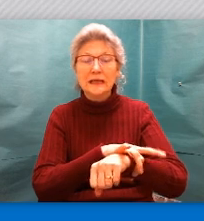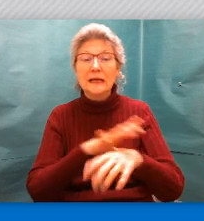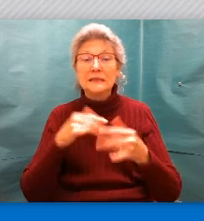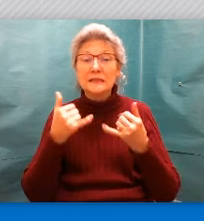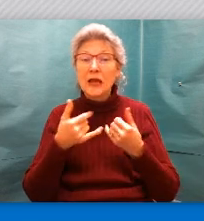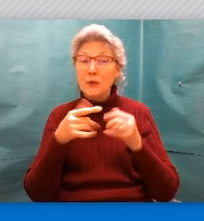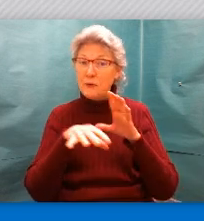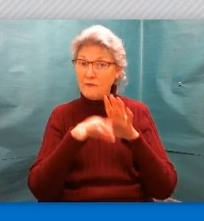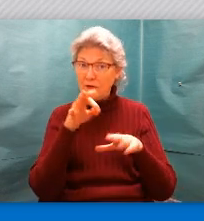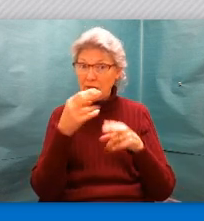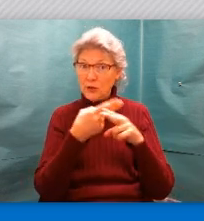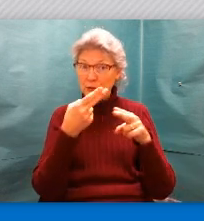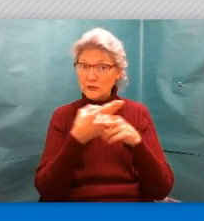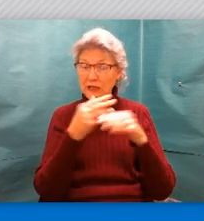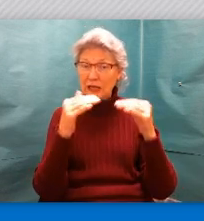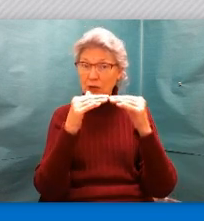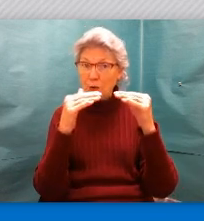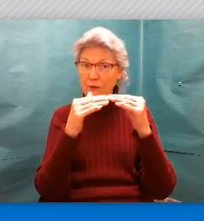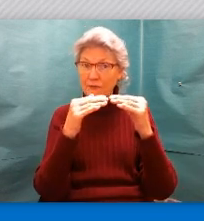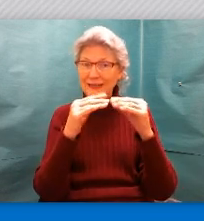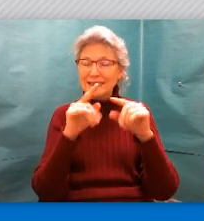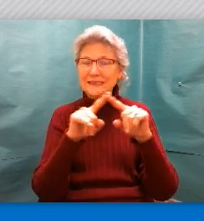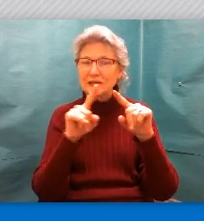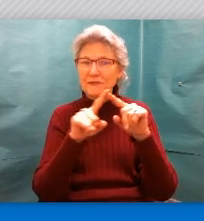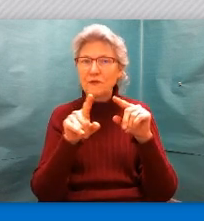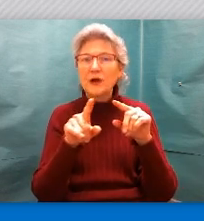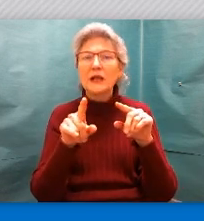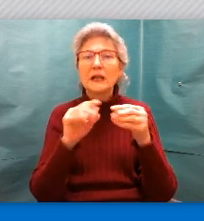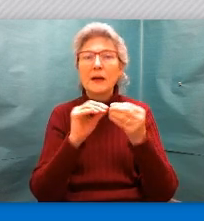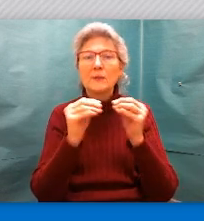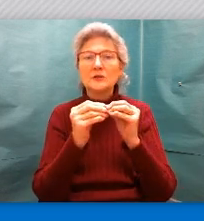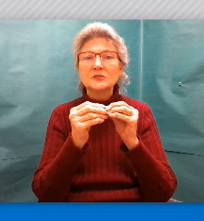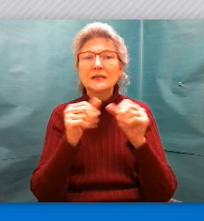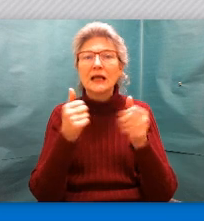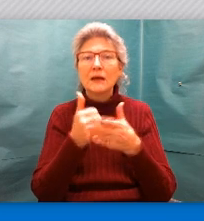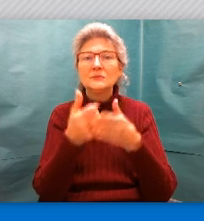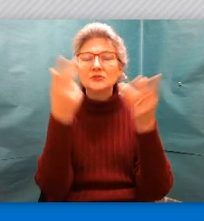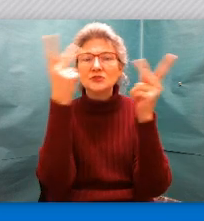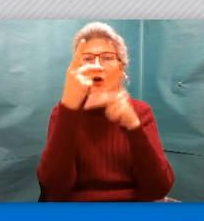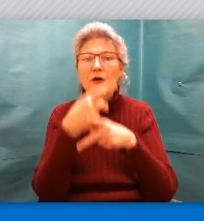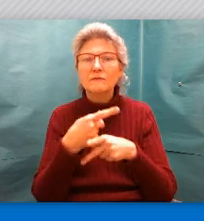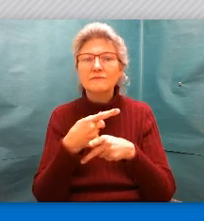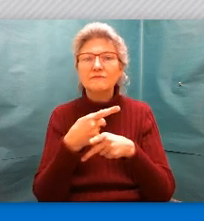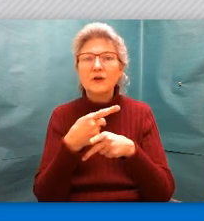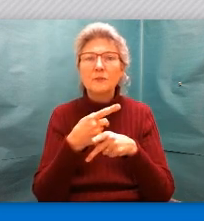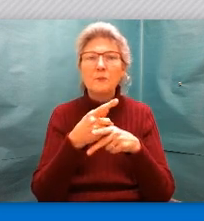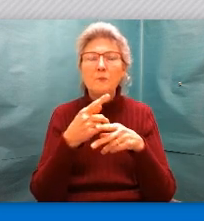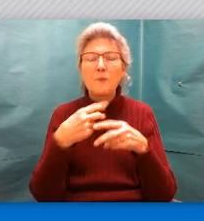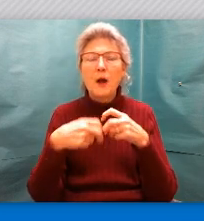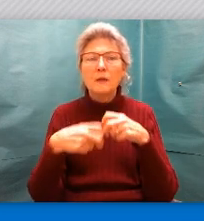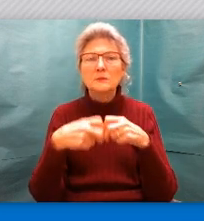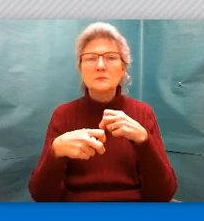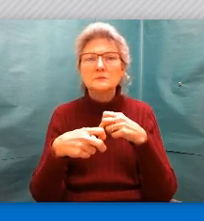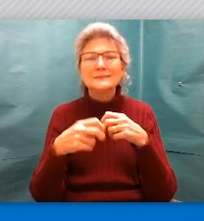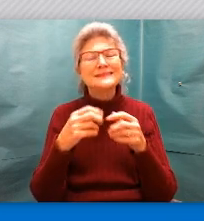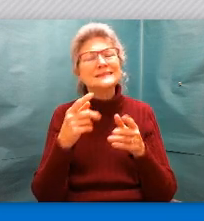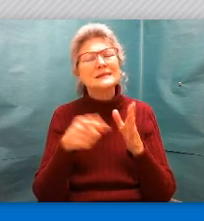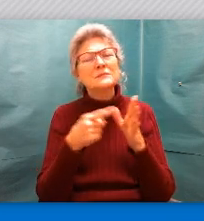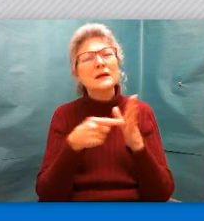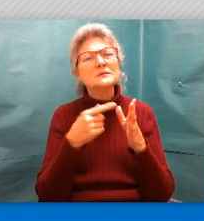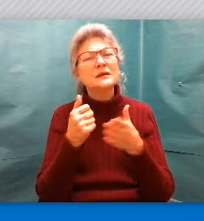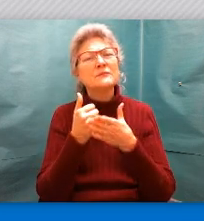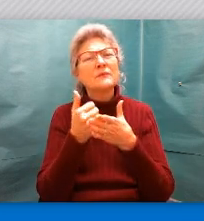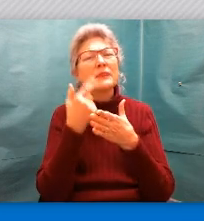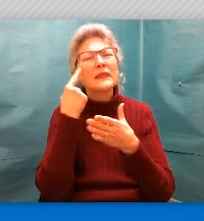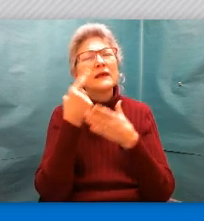Today, we found that using equivalent different forms of numbers can help solve problems. Sometimes it's helpful to think of a number as a fraction greater